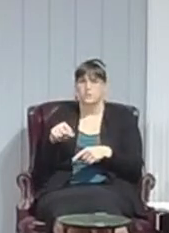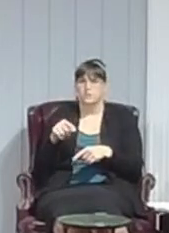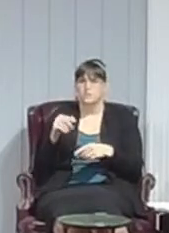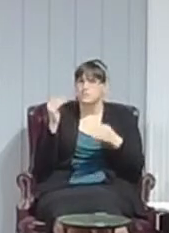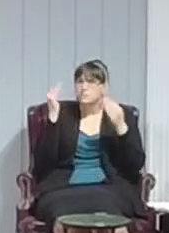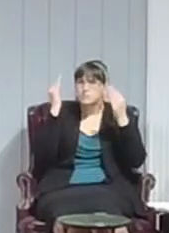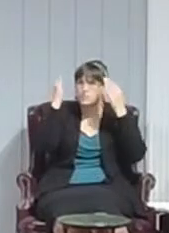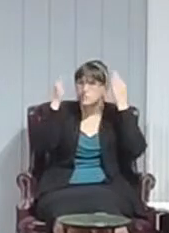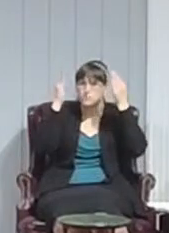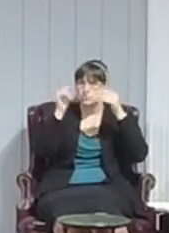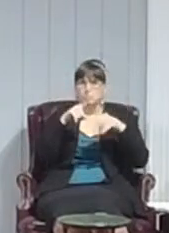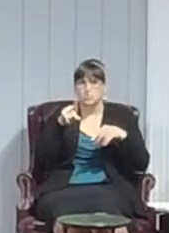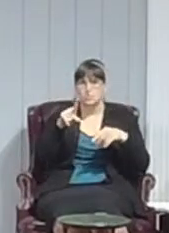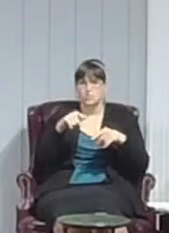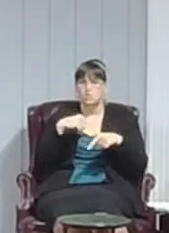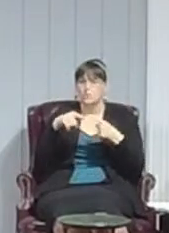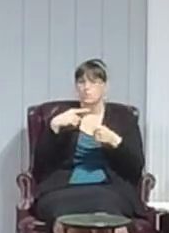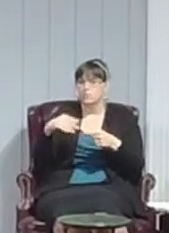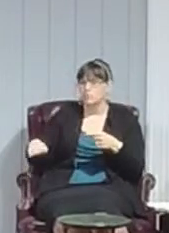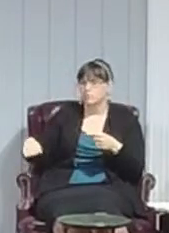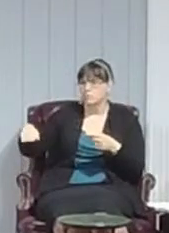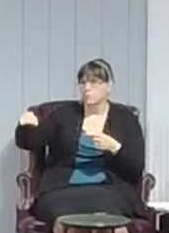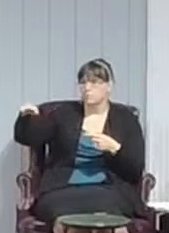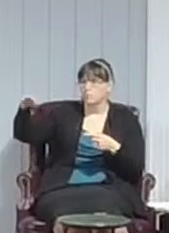When you were growing up and